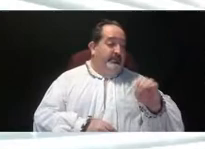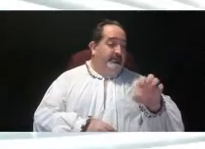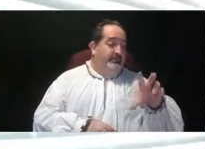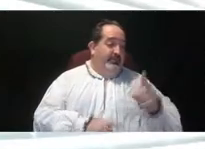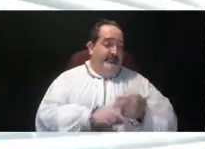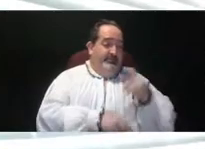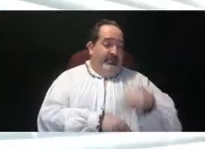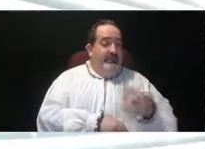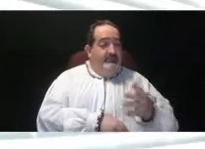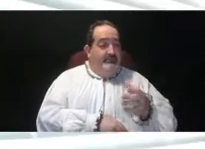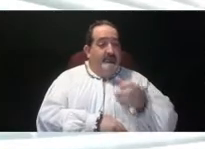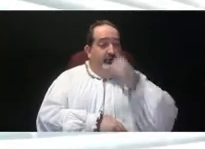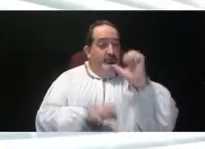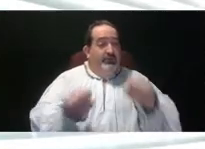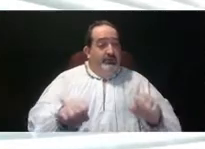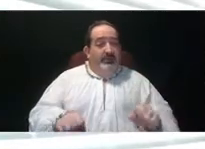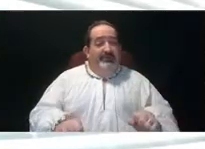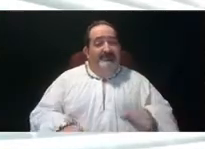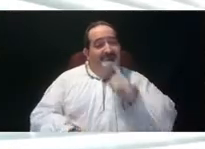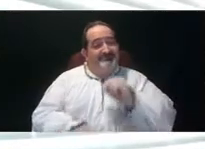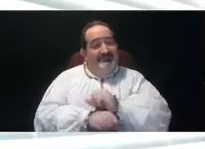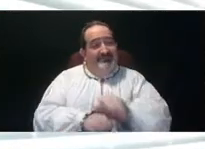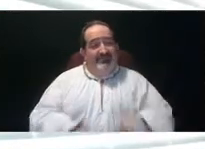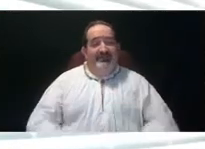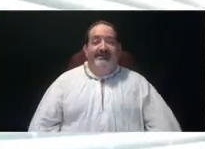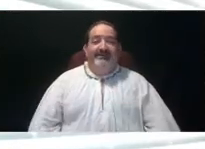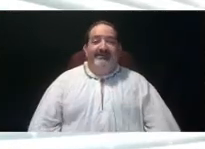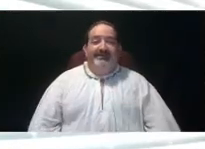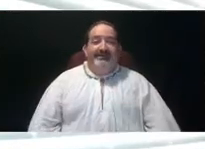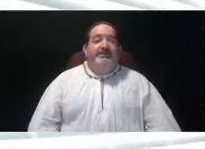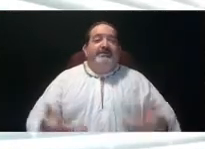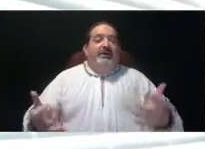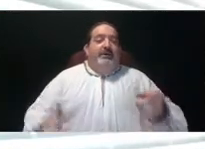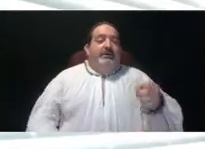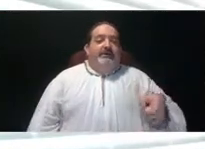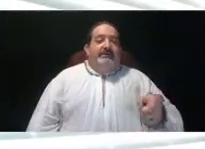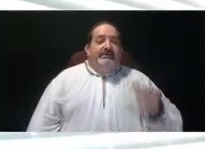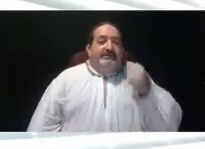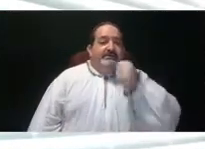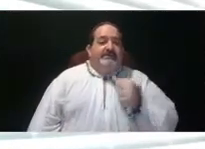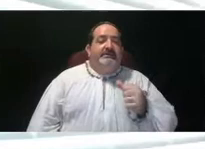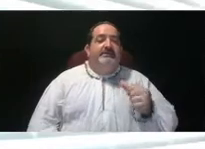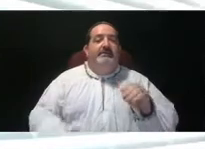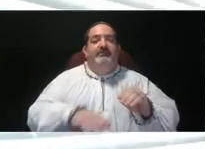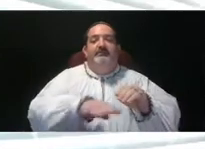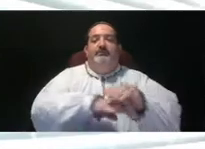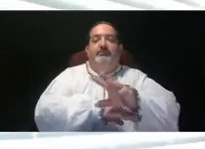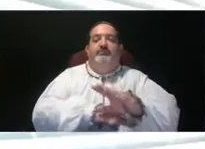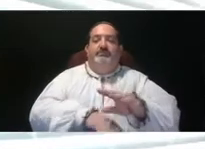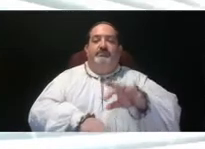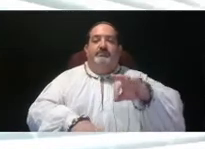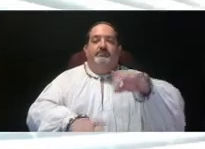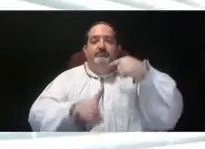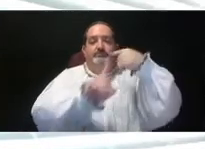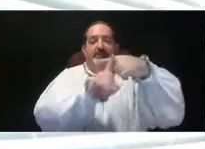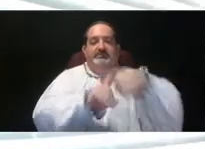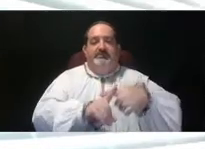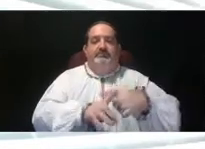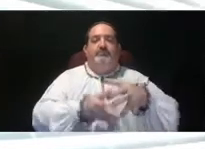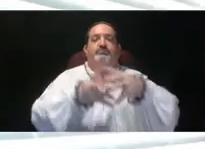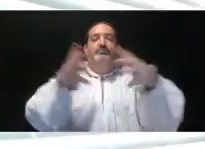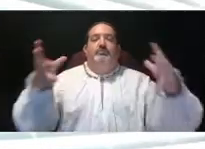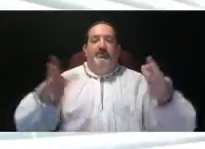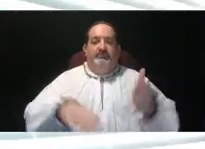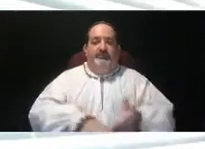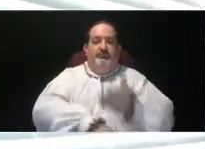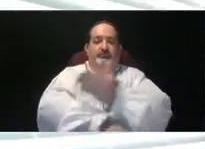was definitely drinkable. So, but she has been a great influence in promoting the growth of